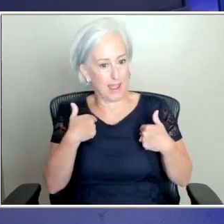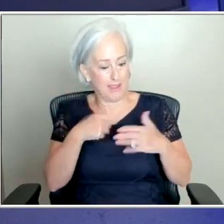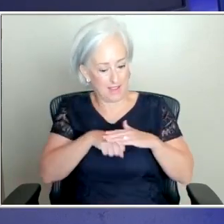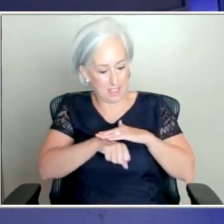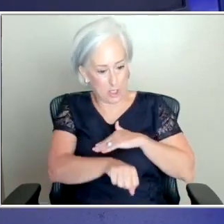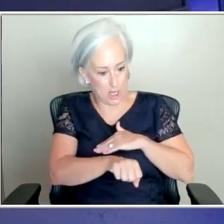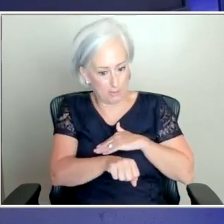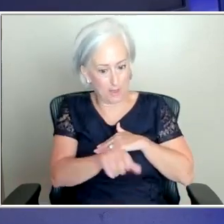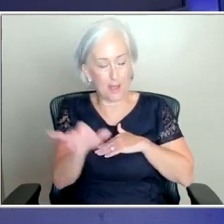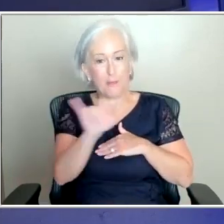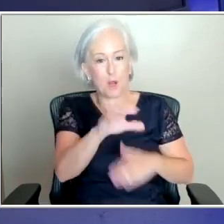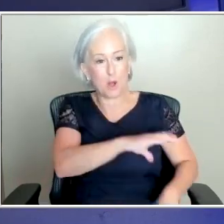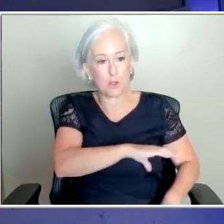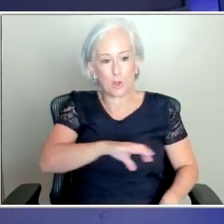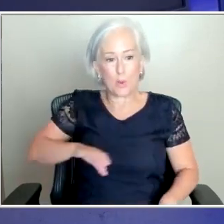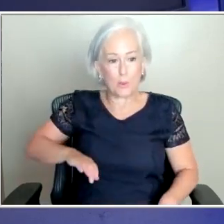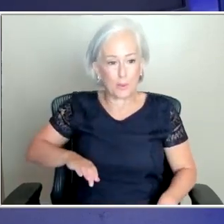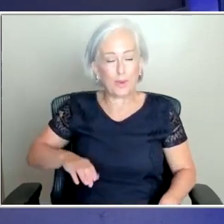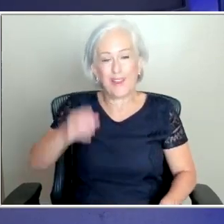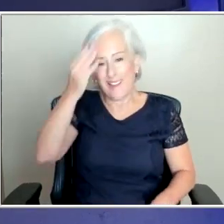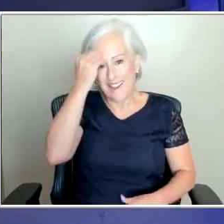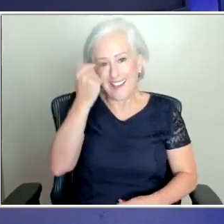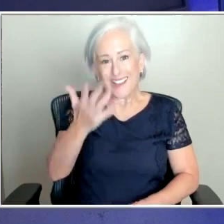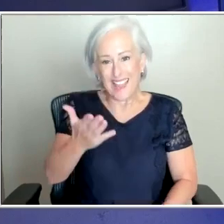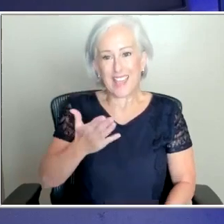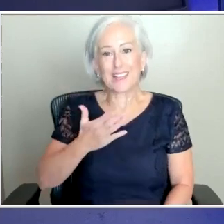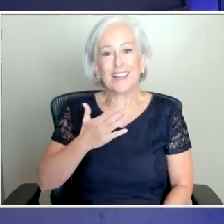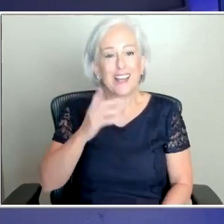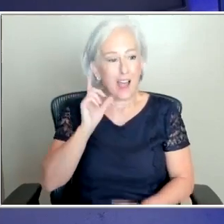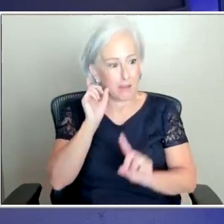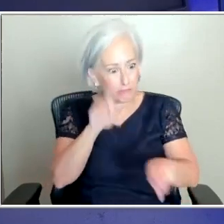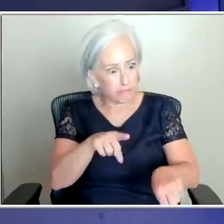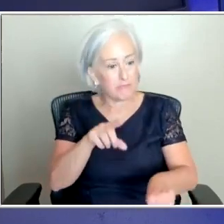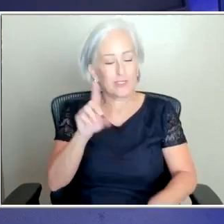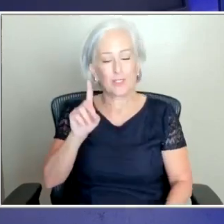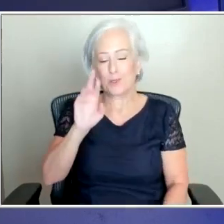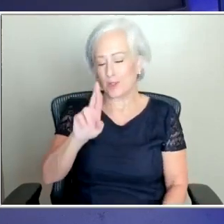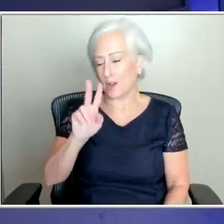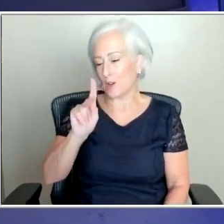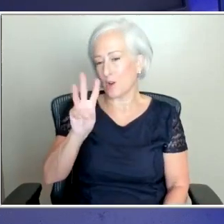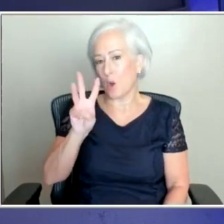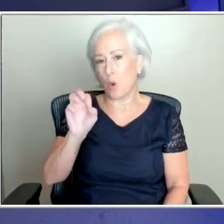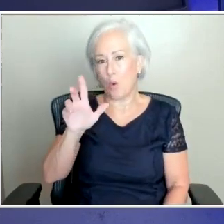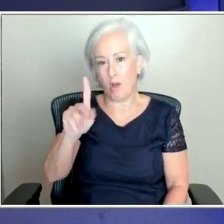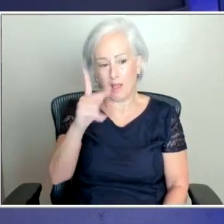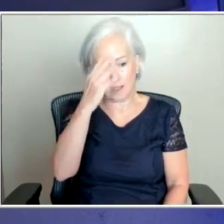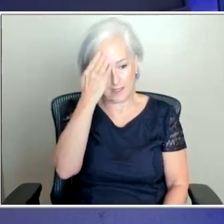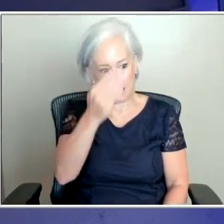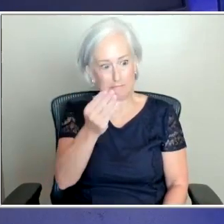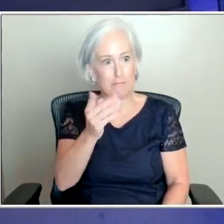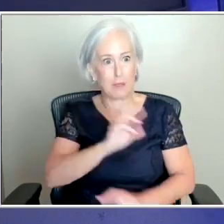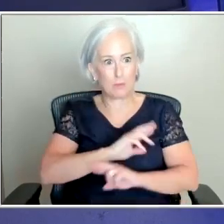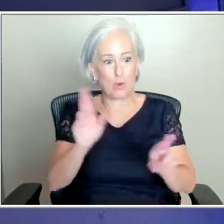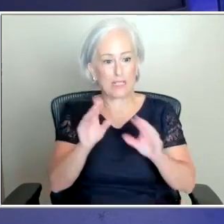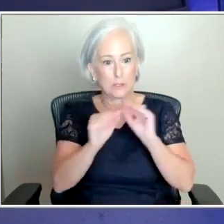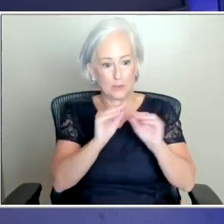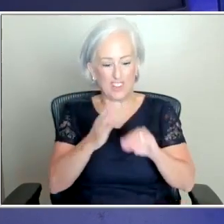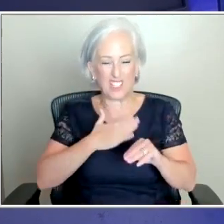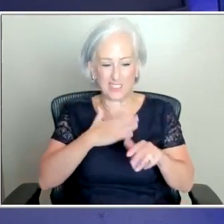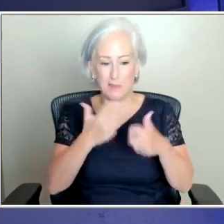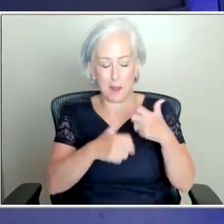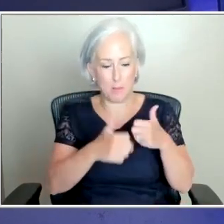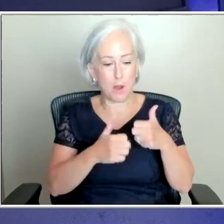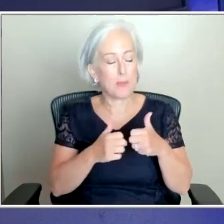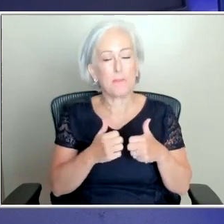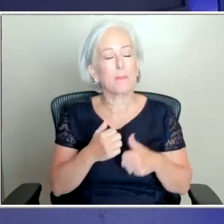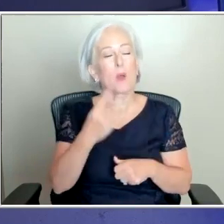Dr. Kowalik's my doctor. I came to see you frantically saying, I'm ready to kind of fix my problem. And but one of the questions